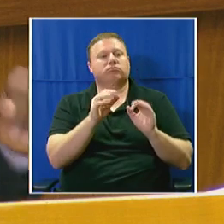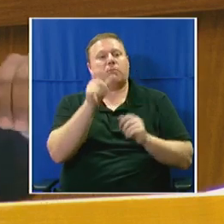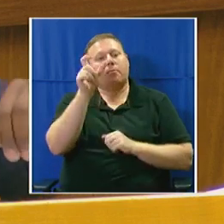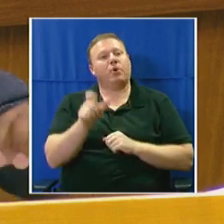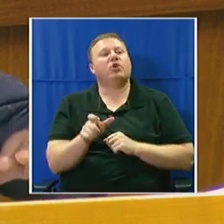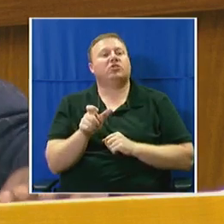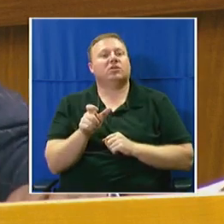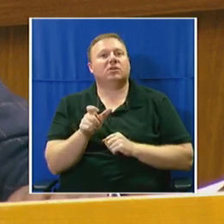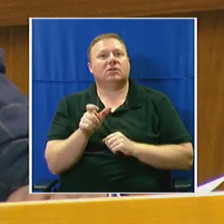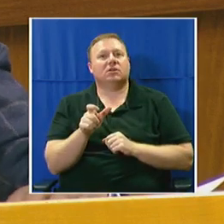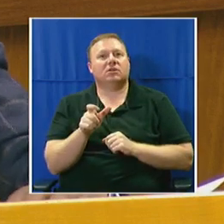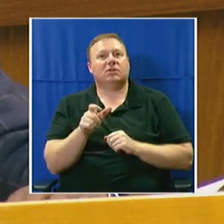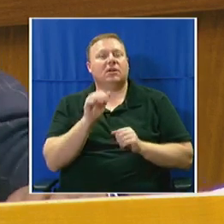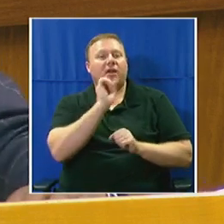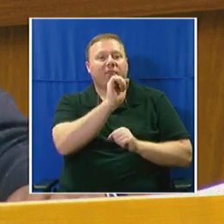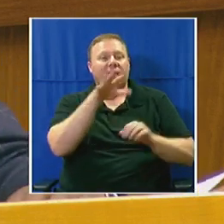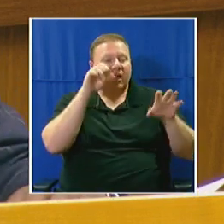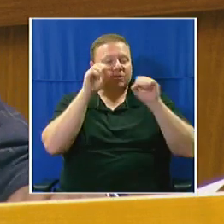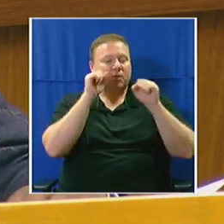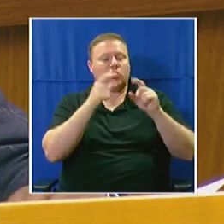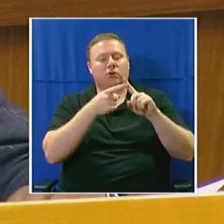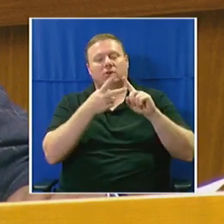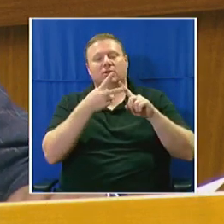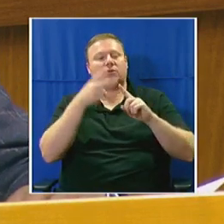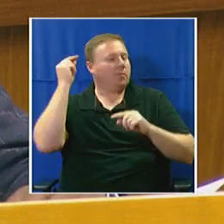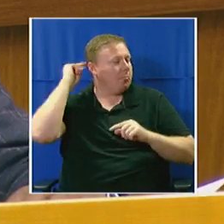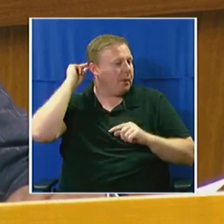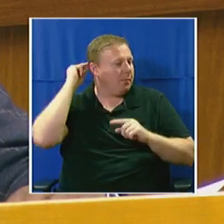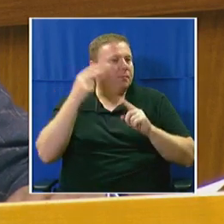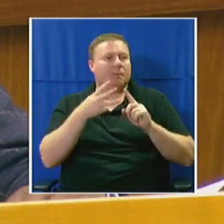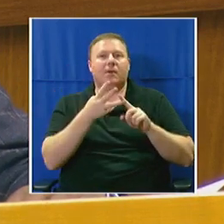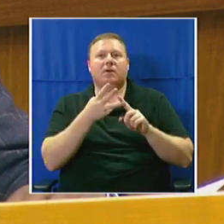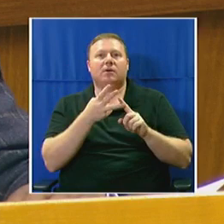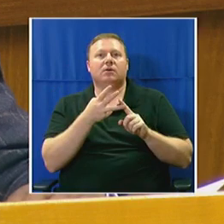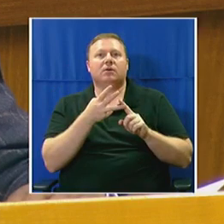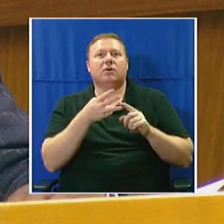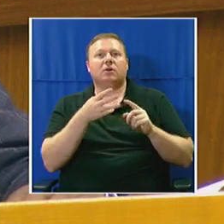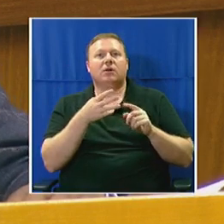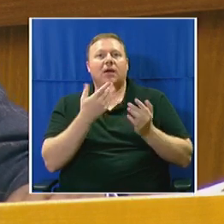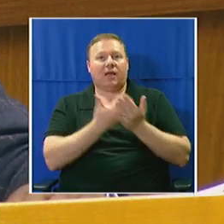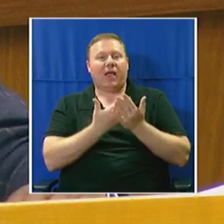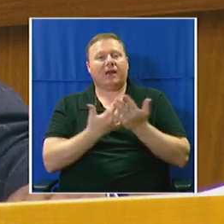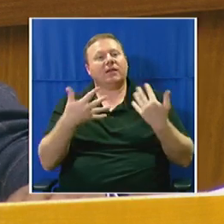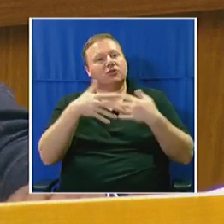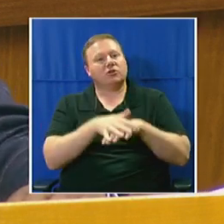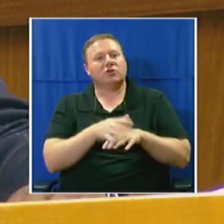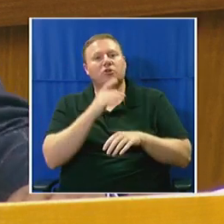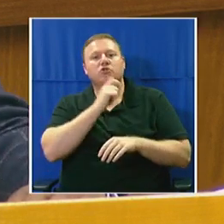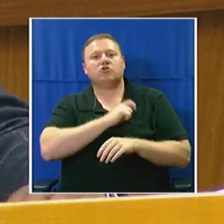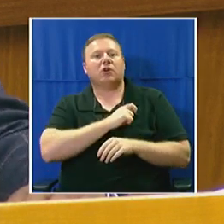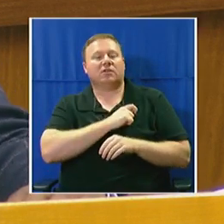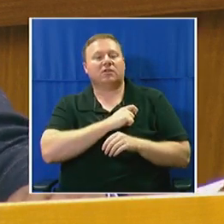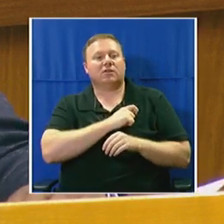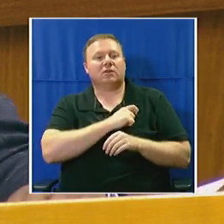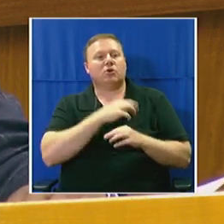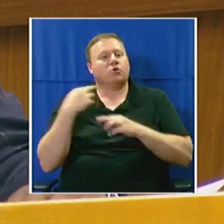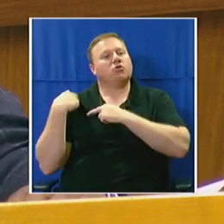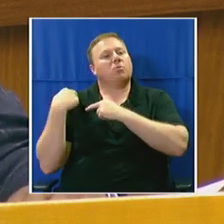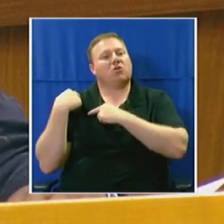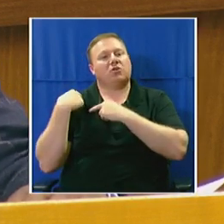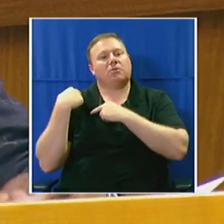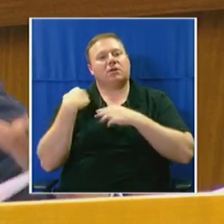addition to possessing the requisite legal qualification to practice in all courts in the Republic these